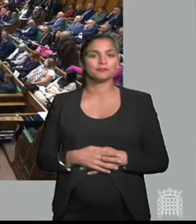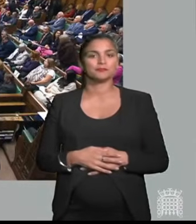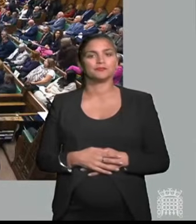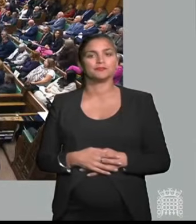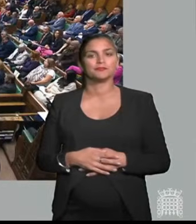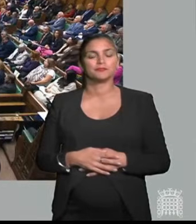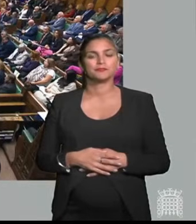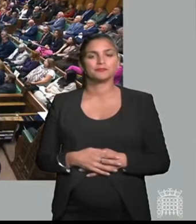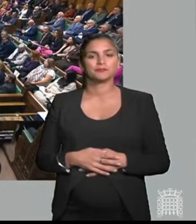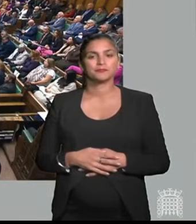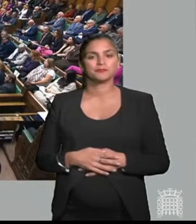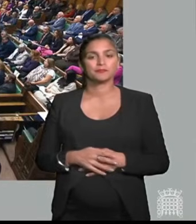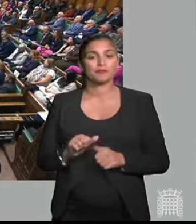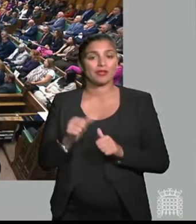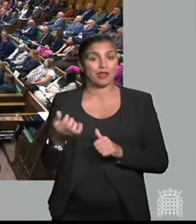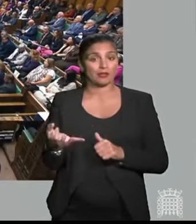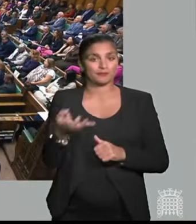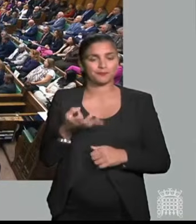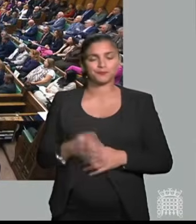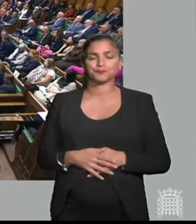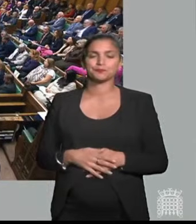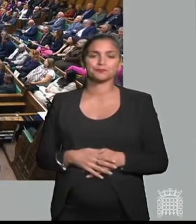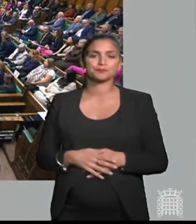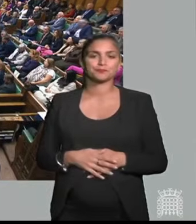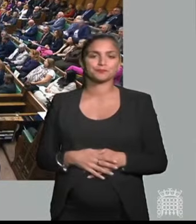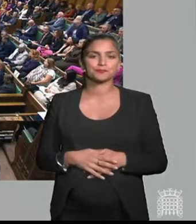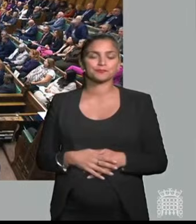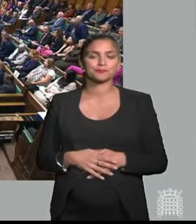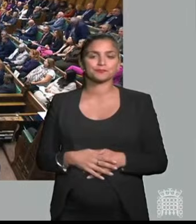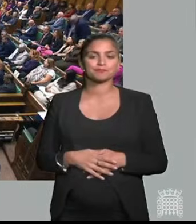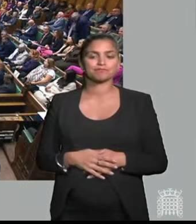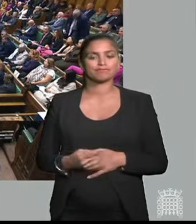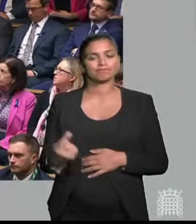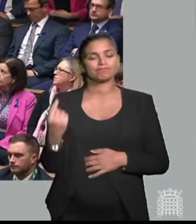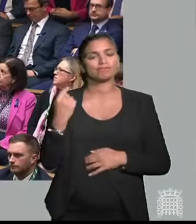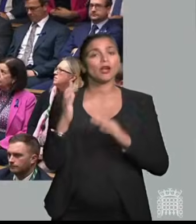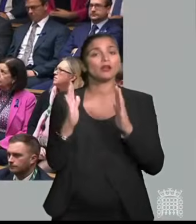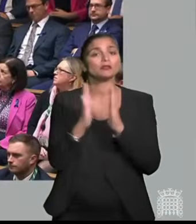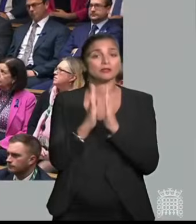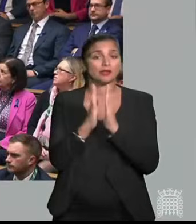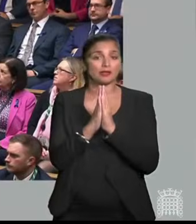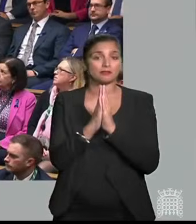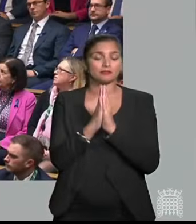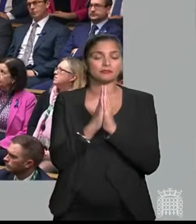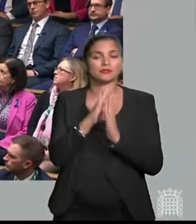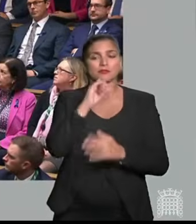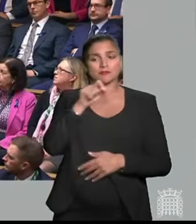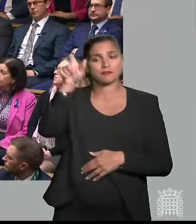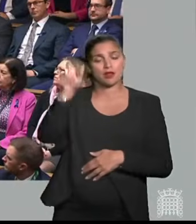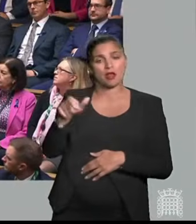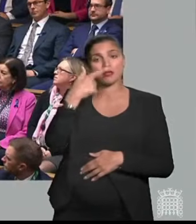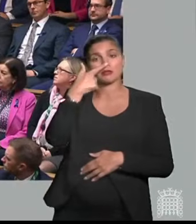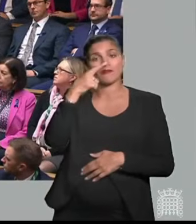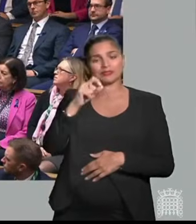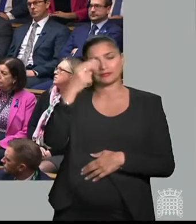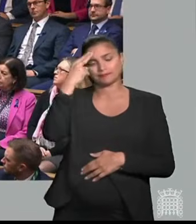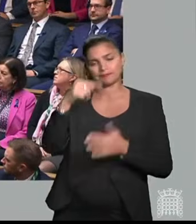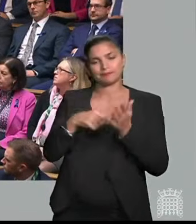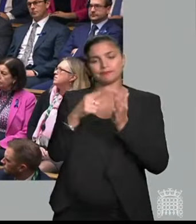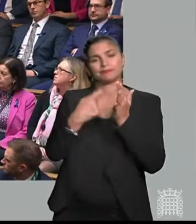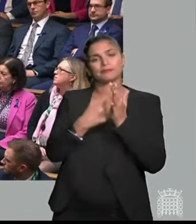Speaker. On Sunday, Terence Carney, a 70-year-old Hartlepoolian, was murdered by an asylum